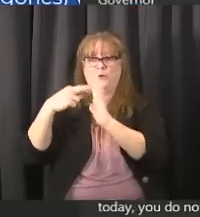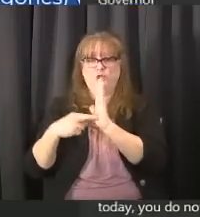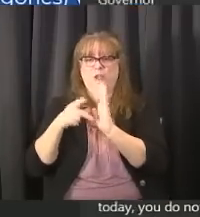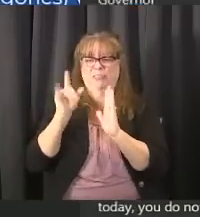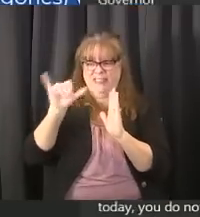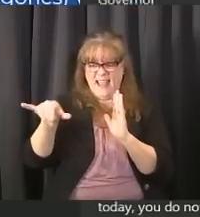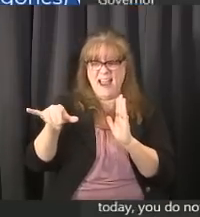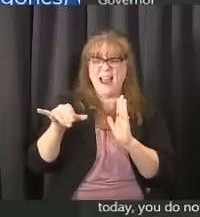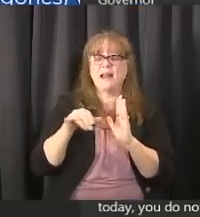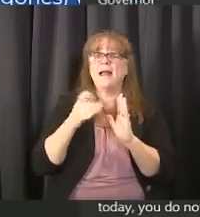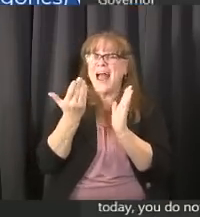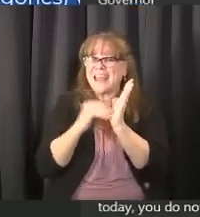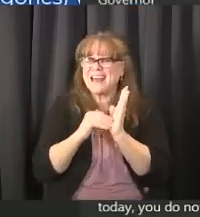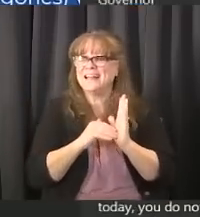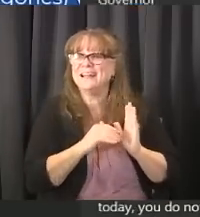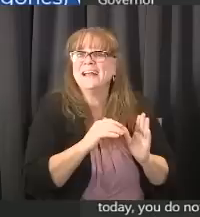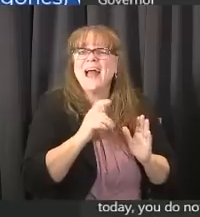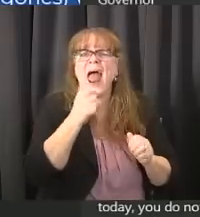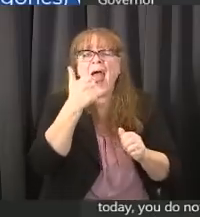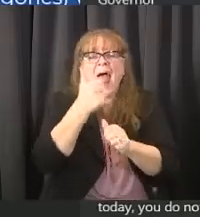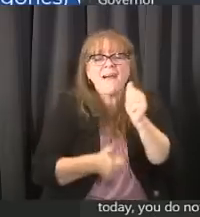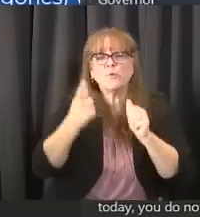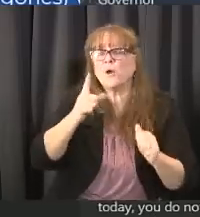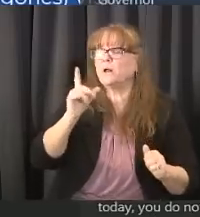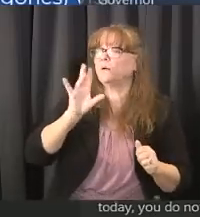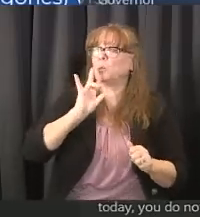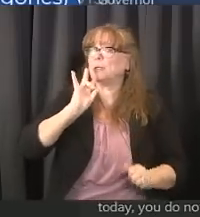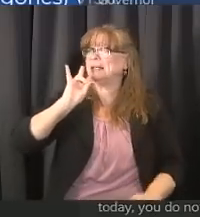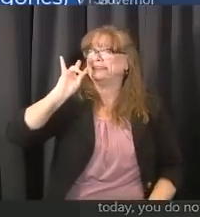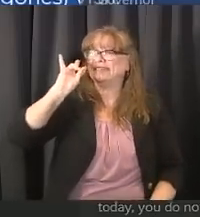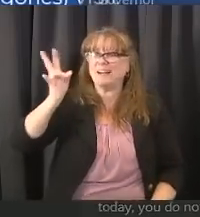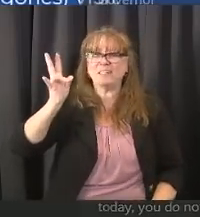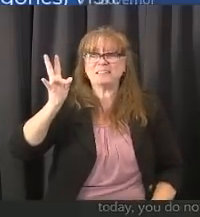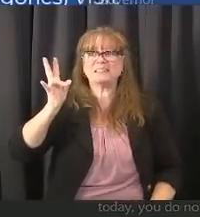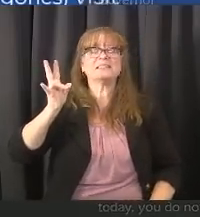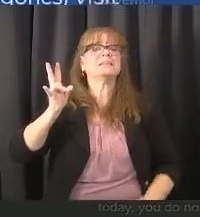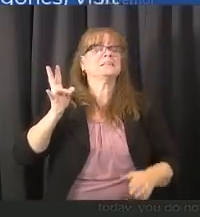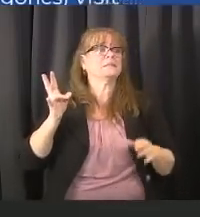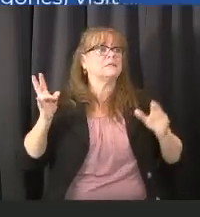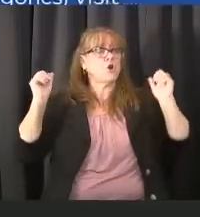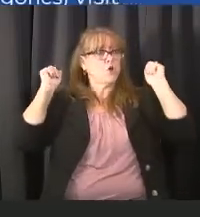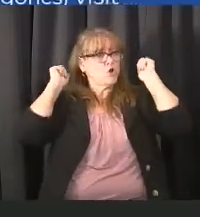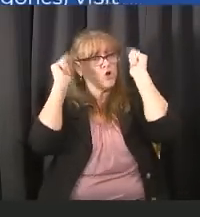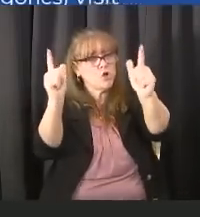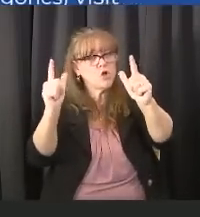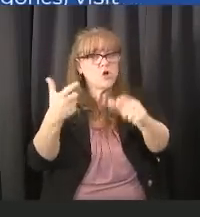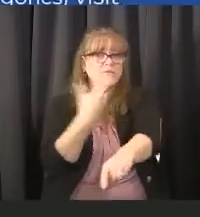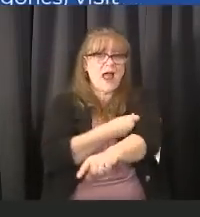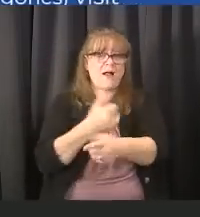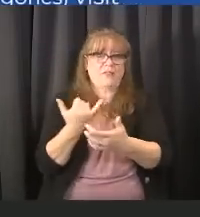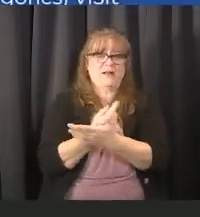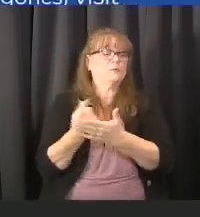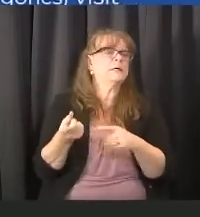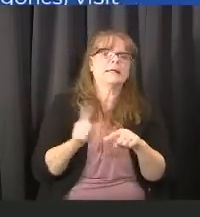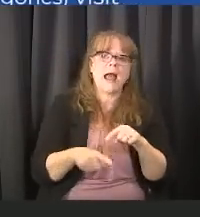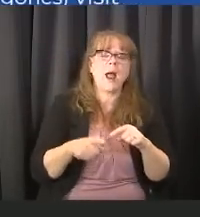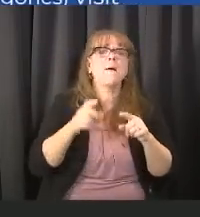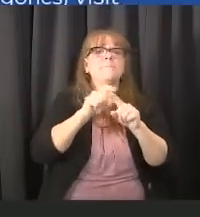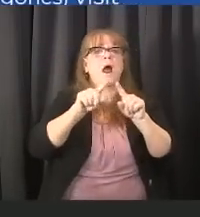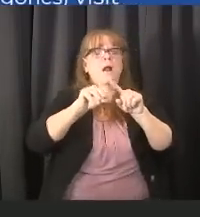we only get the 70,000 a week, and next week we will get that 23,000 more. They'll be used, but unless that